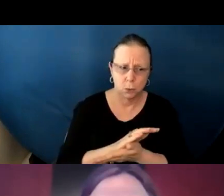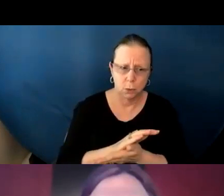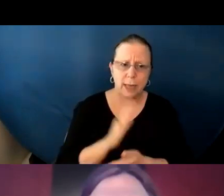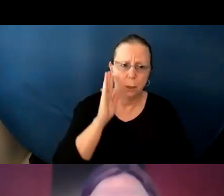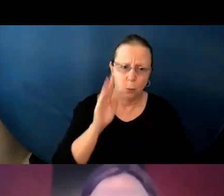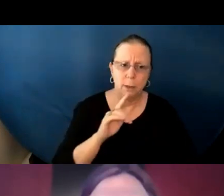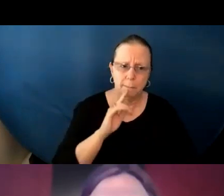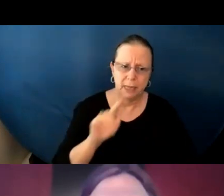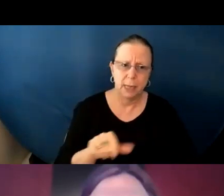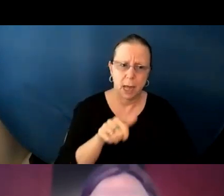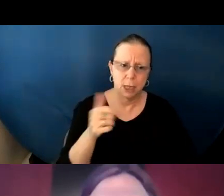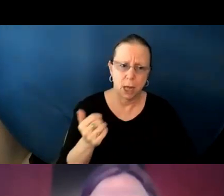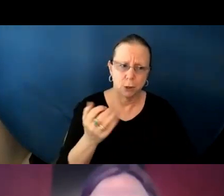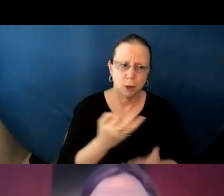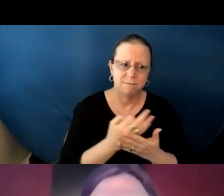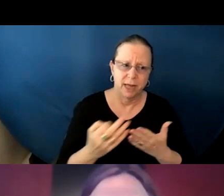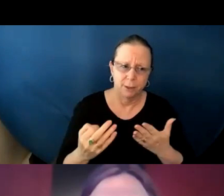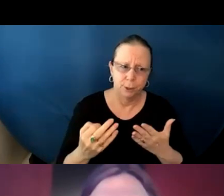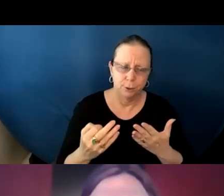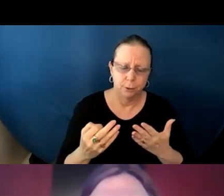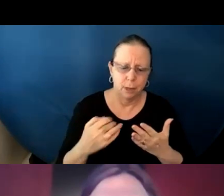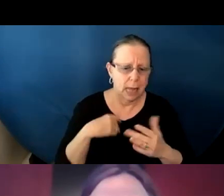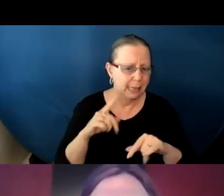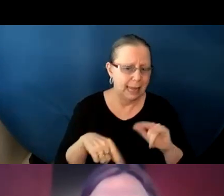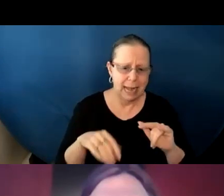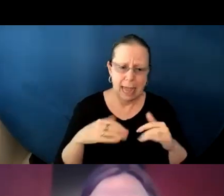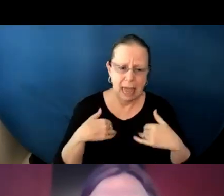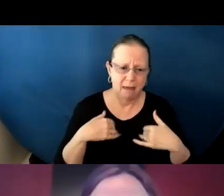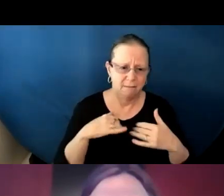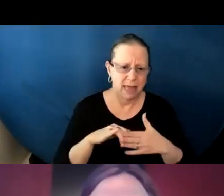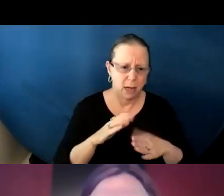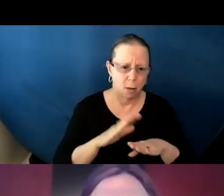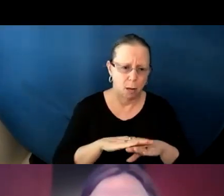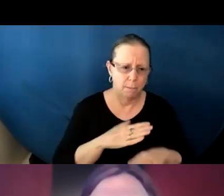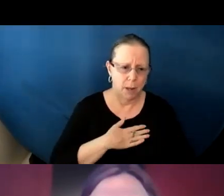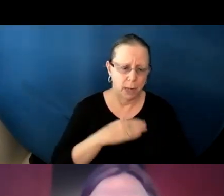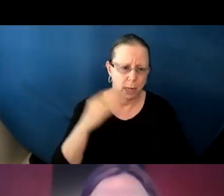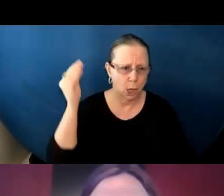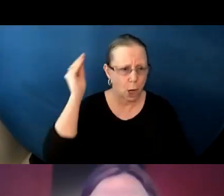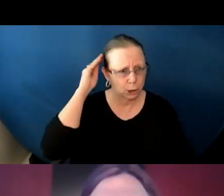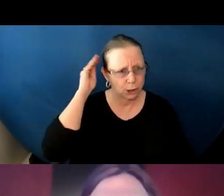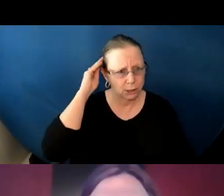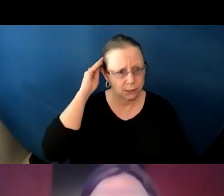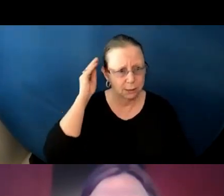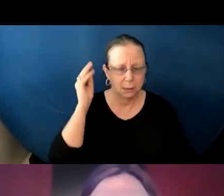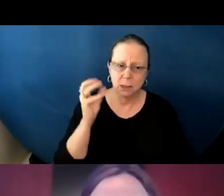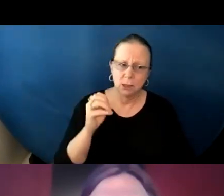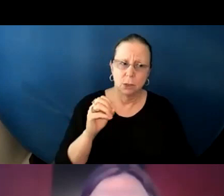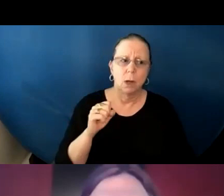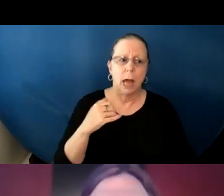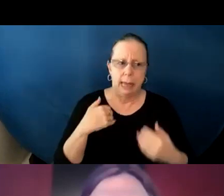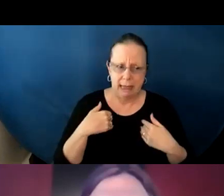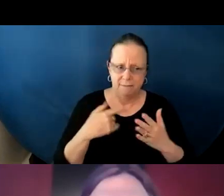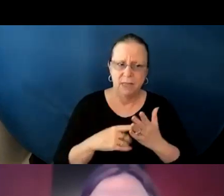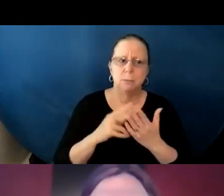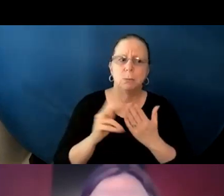failure. And I can't have that on my conscience, she said. So I've got these programs that I want